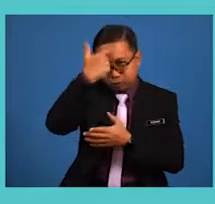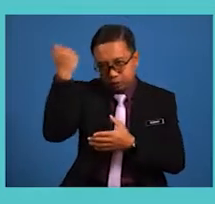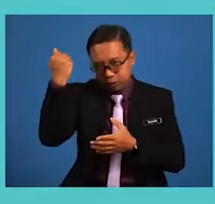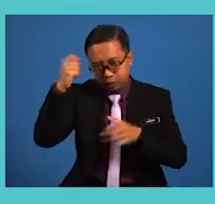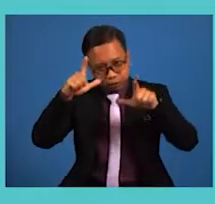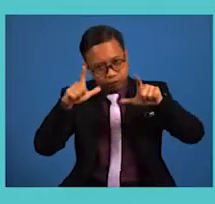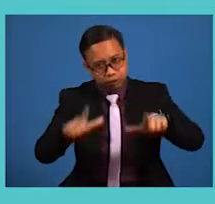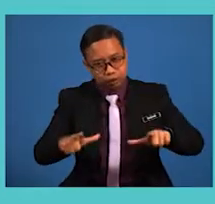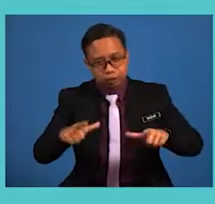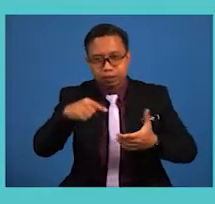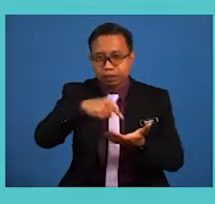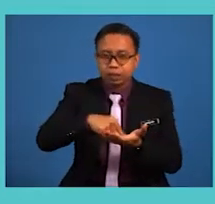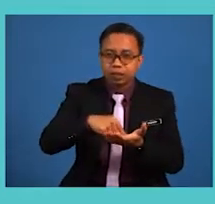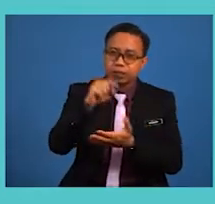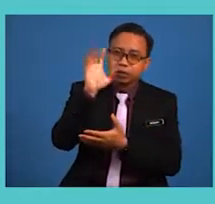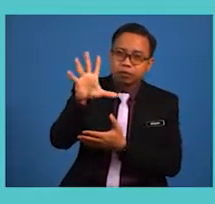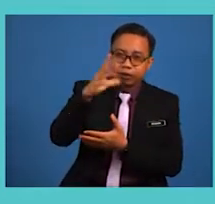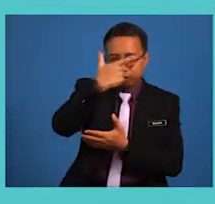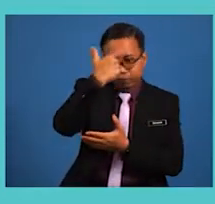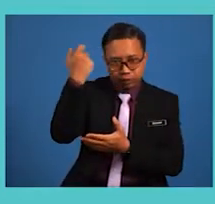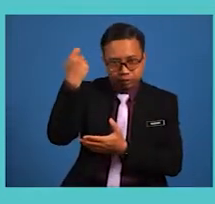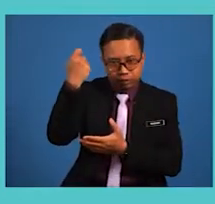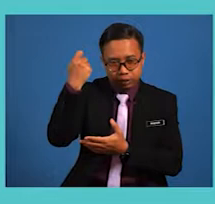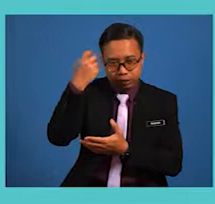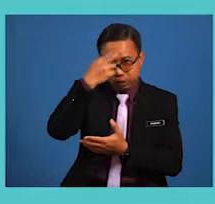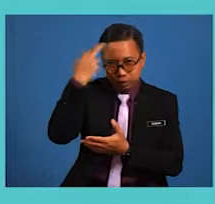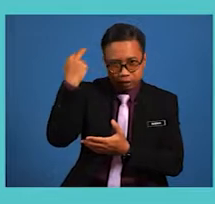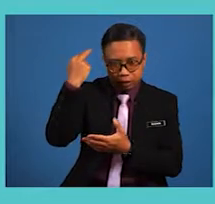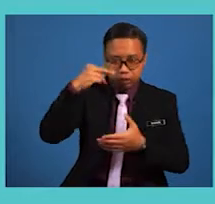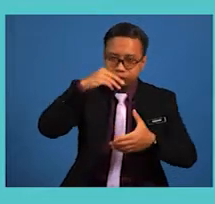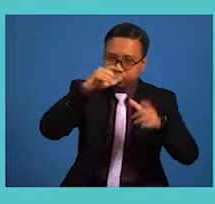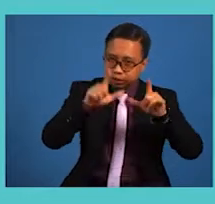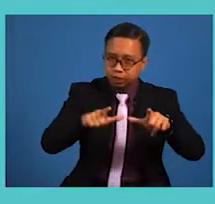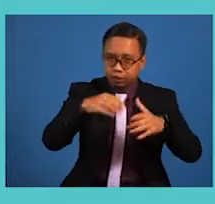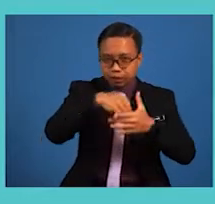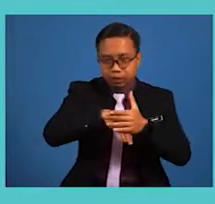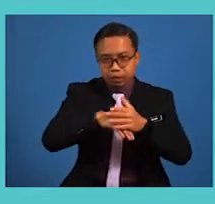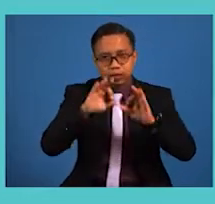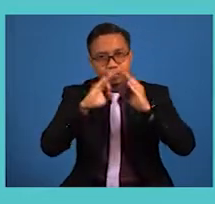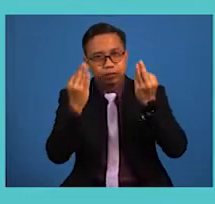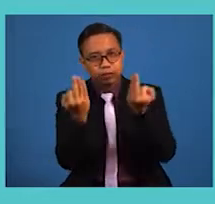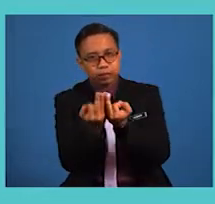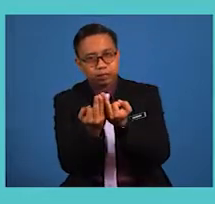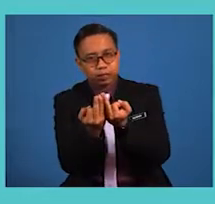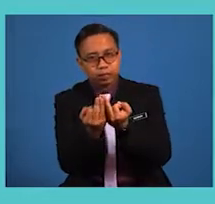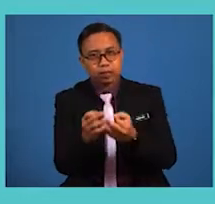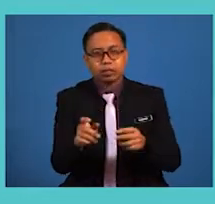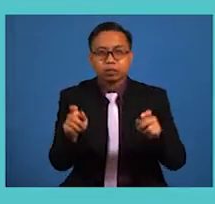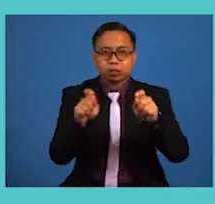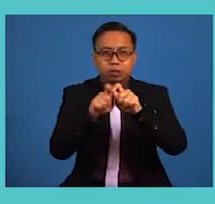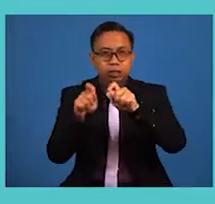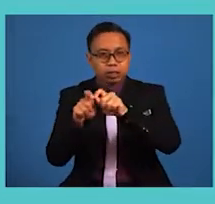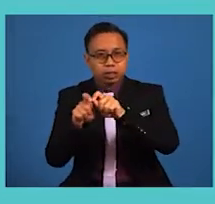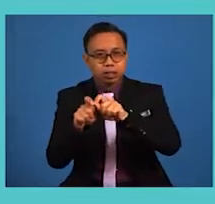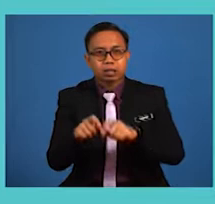here? There are 5 reasons stated, namely, to keep the family together, to start a